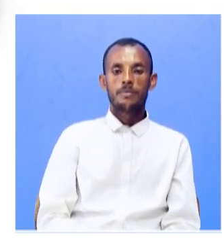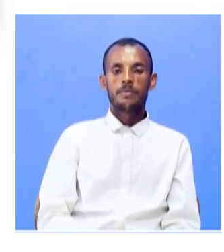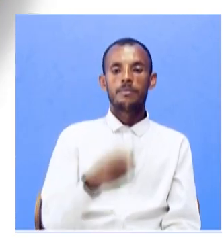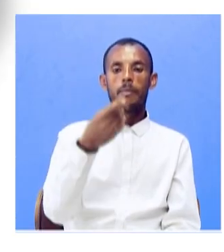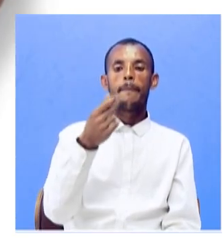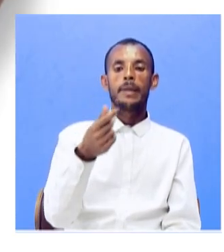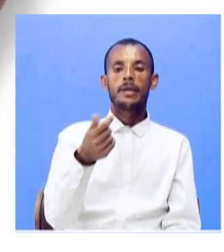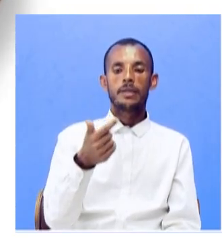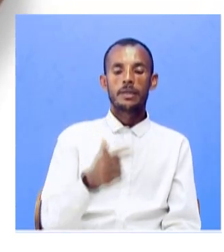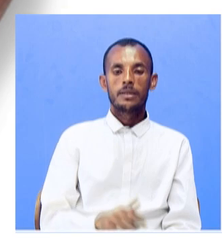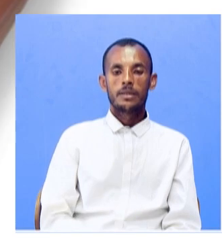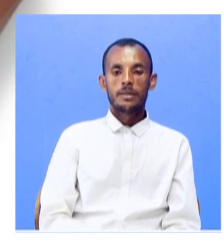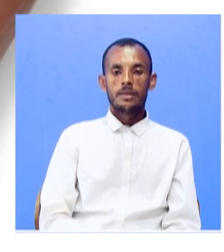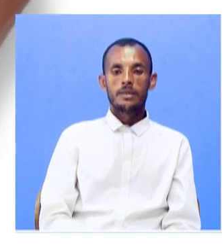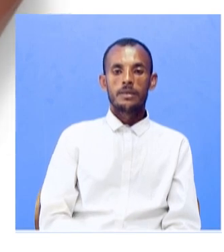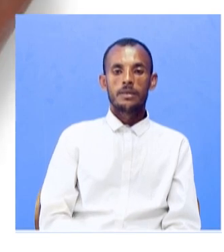bill